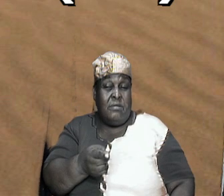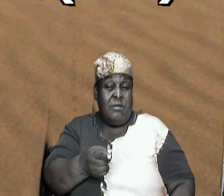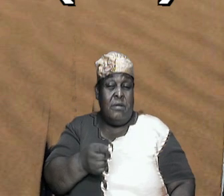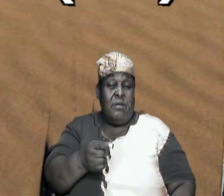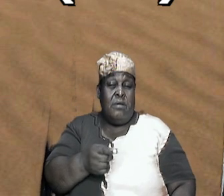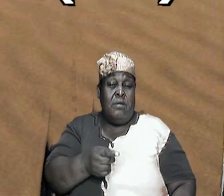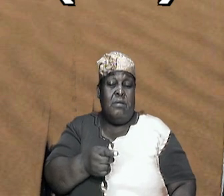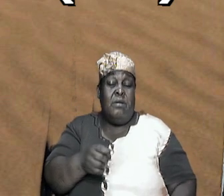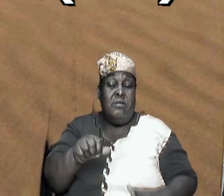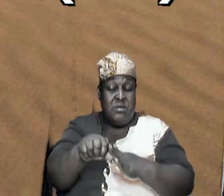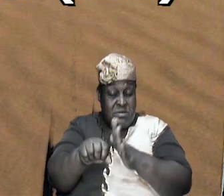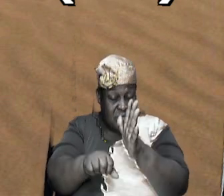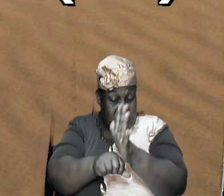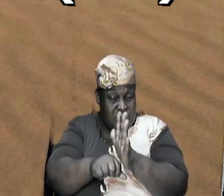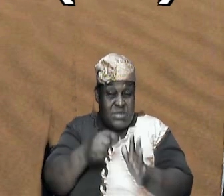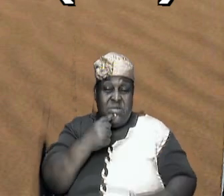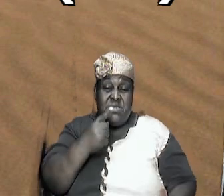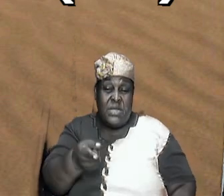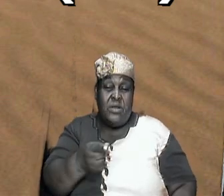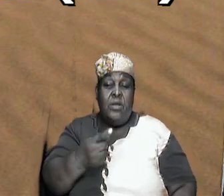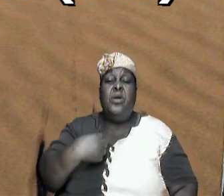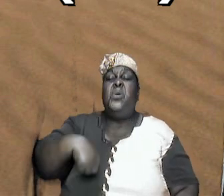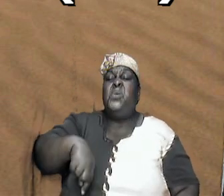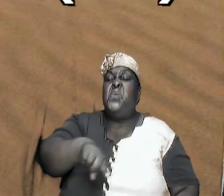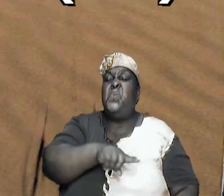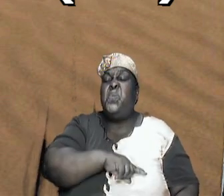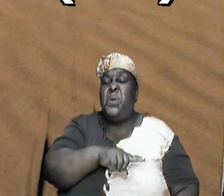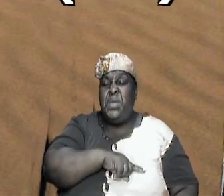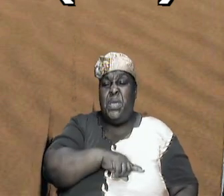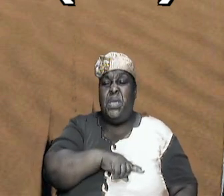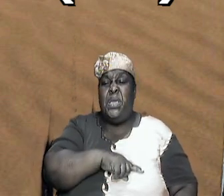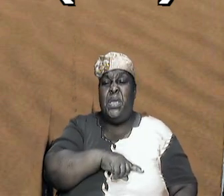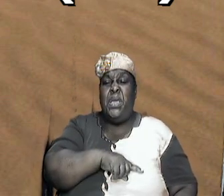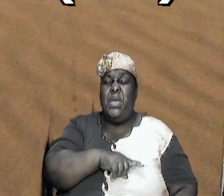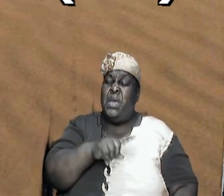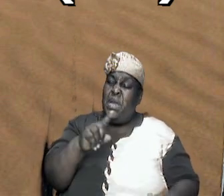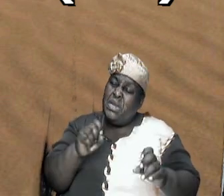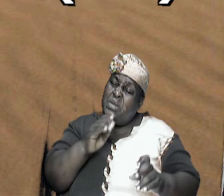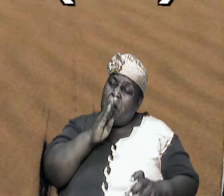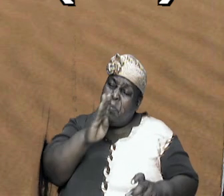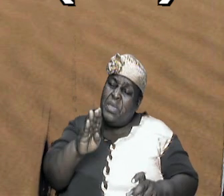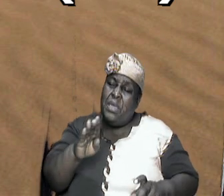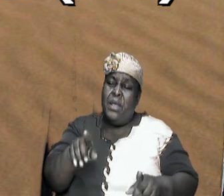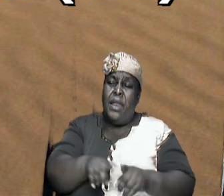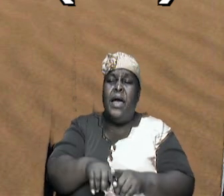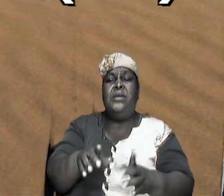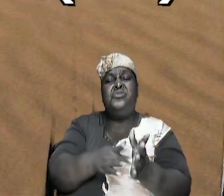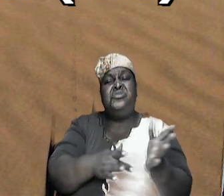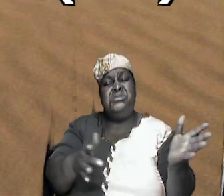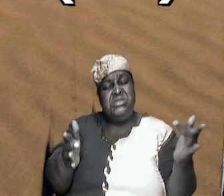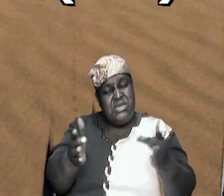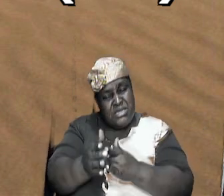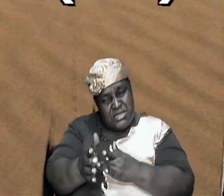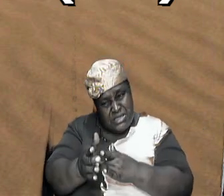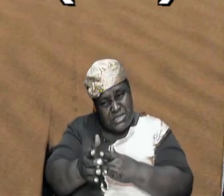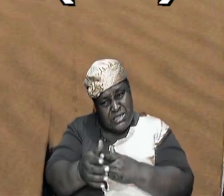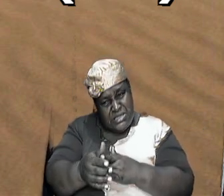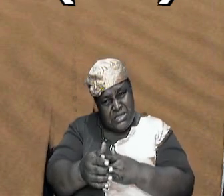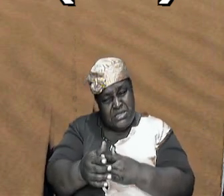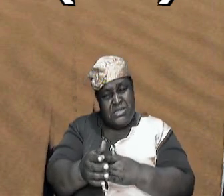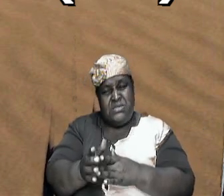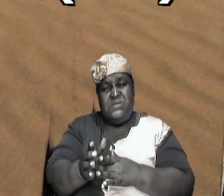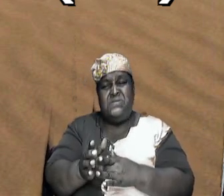scripture is saying that we need to imitate God, right? We need to imitate